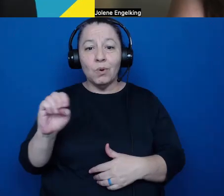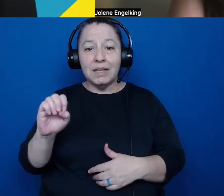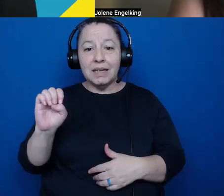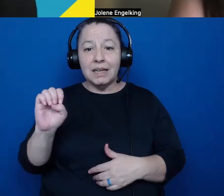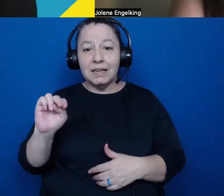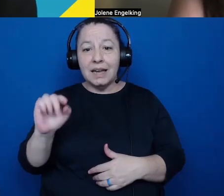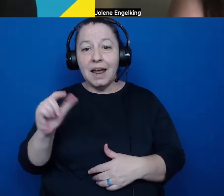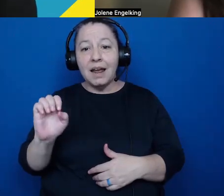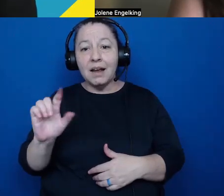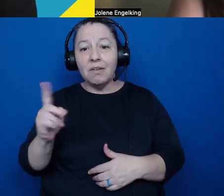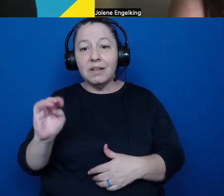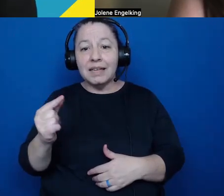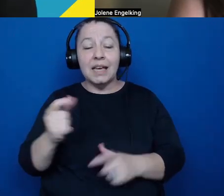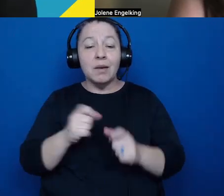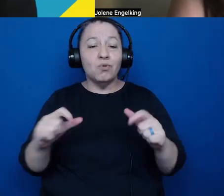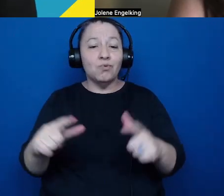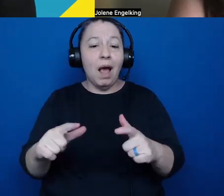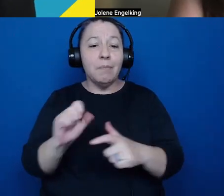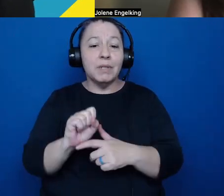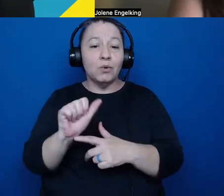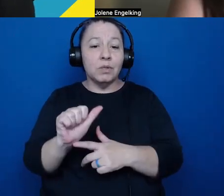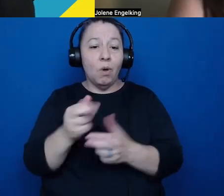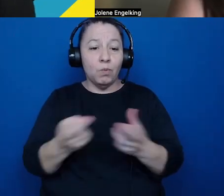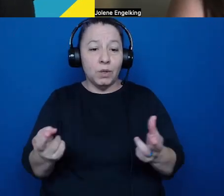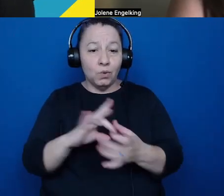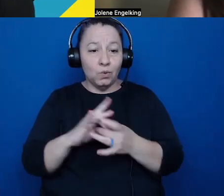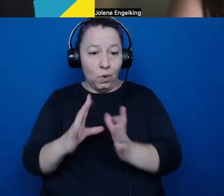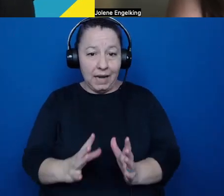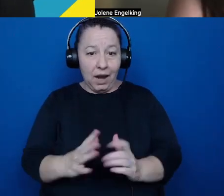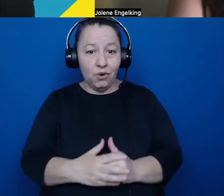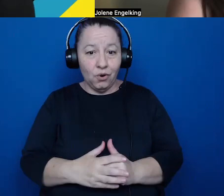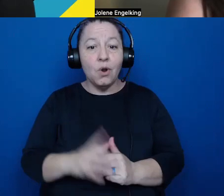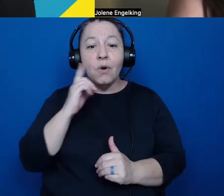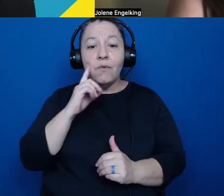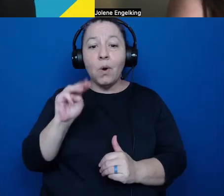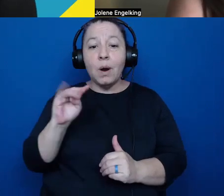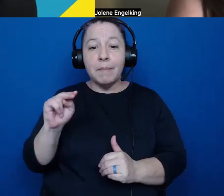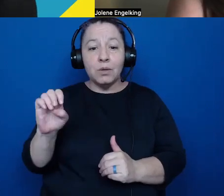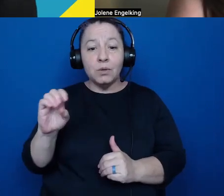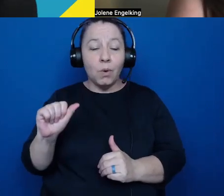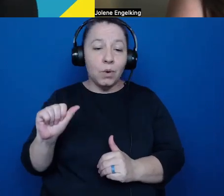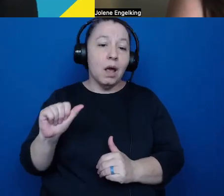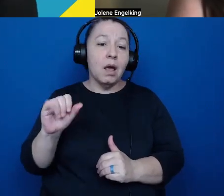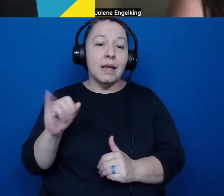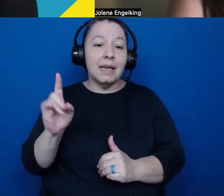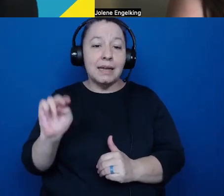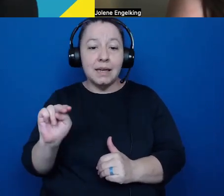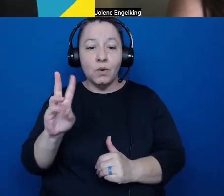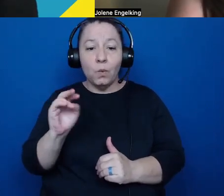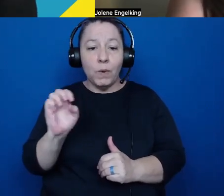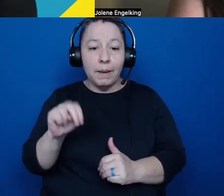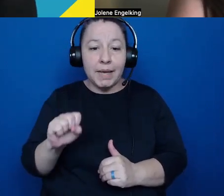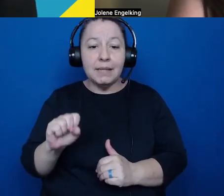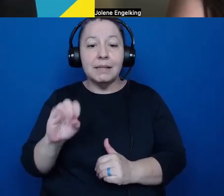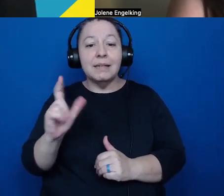am the Tribal Sexual Assault Resource Coordinator at the Minnesota Indian Women's Sexual Assault Coalition. We are